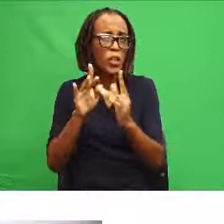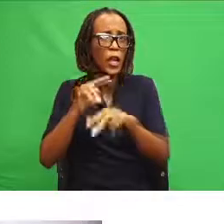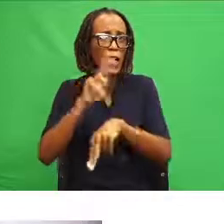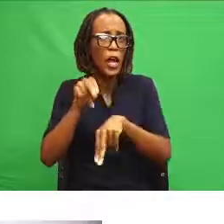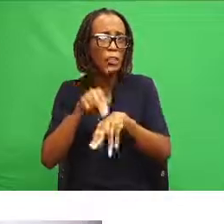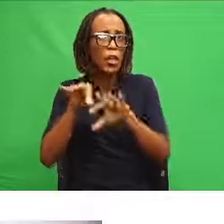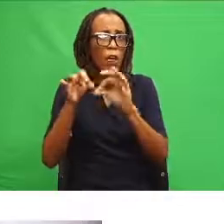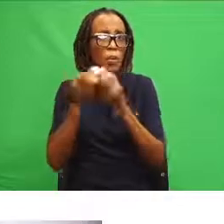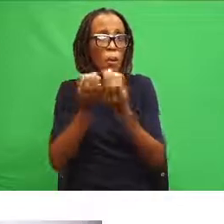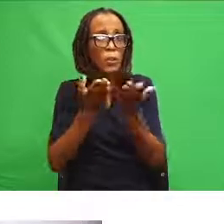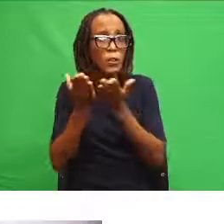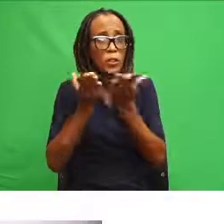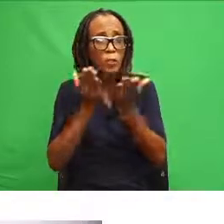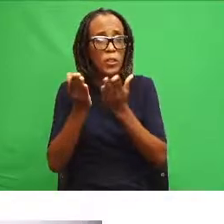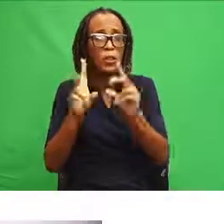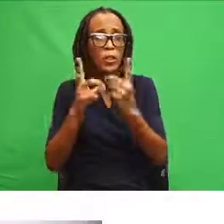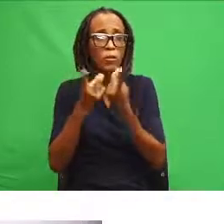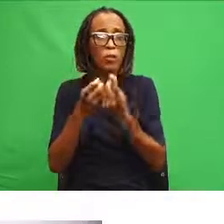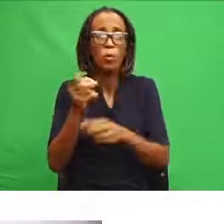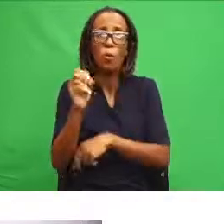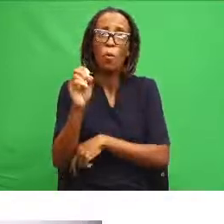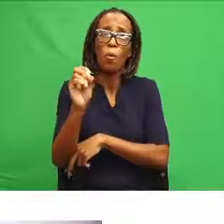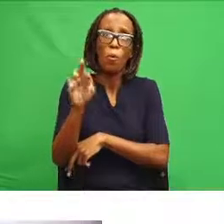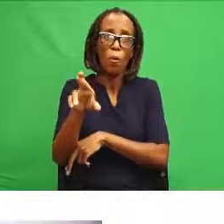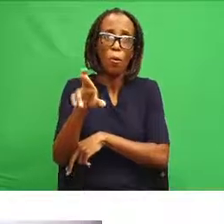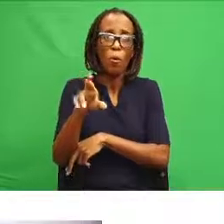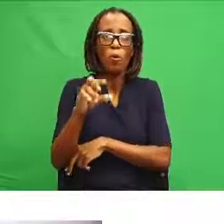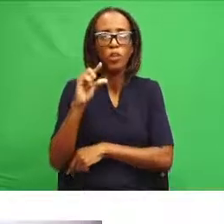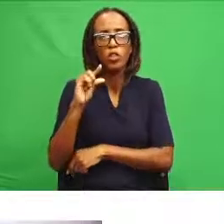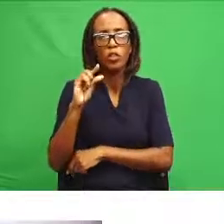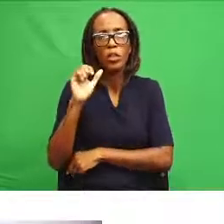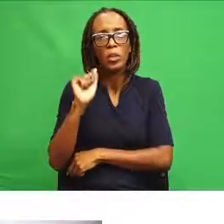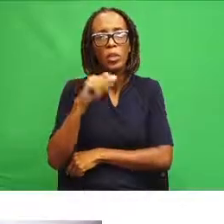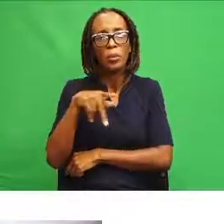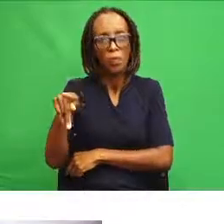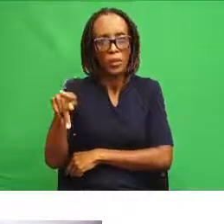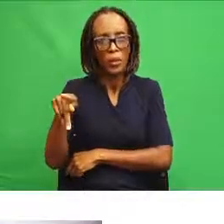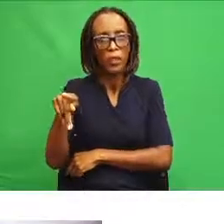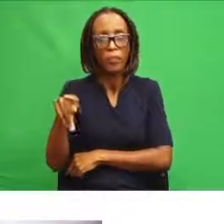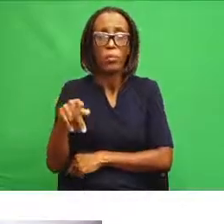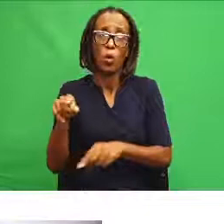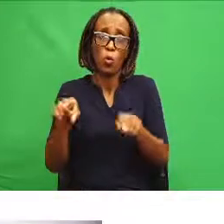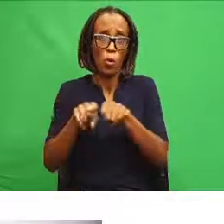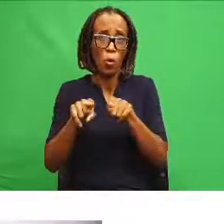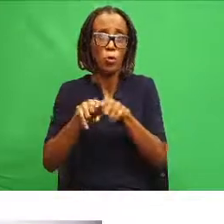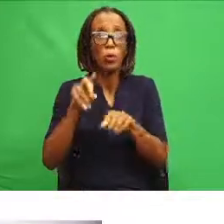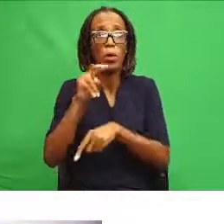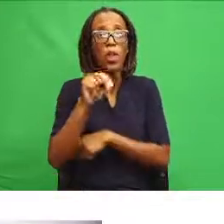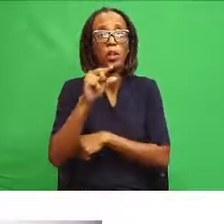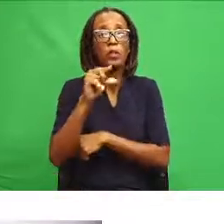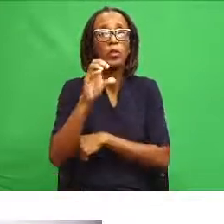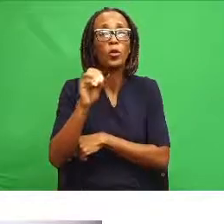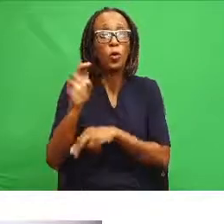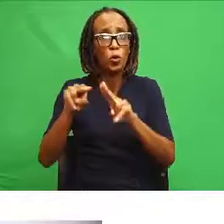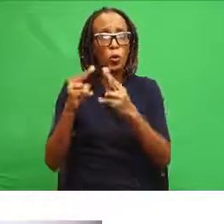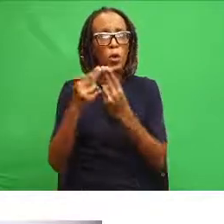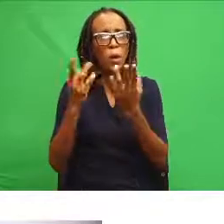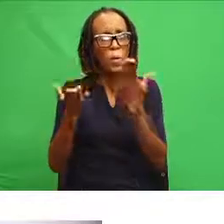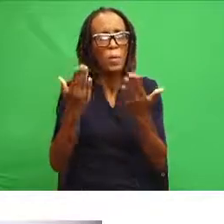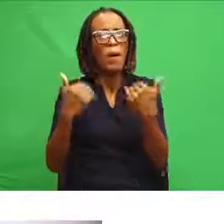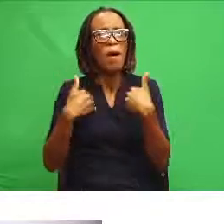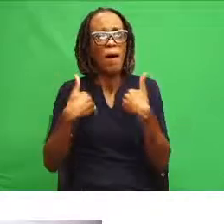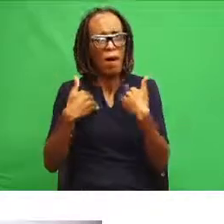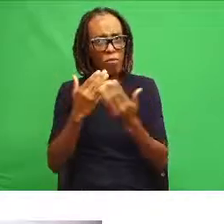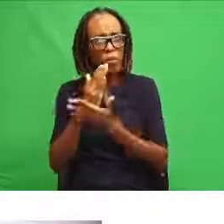Division, the Geriatric Adolescent Partnership Program, and so on. Now, even the NGO unit, there might be NGOs within your area that will provide